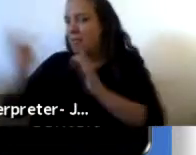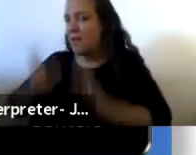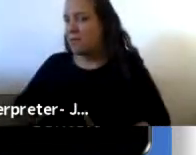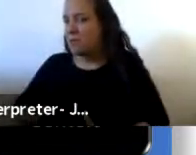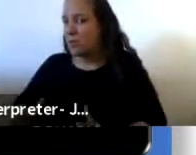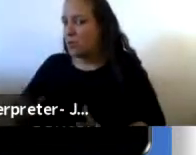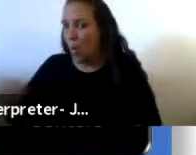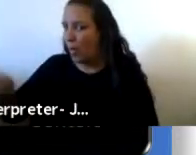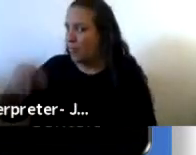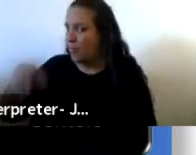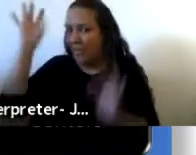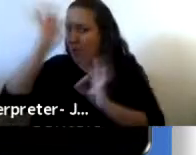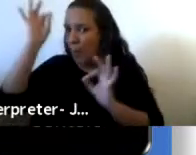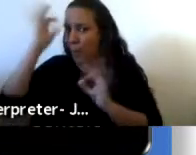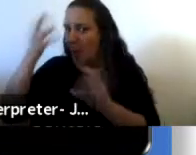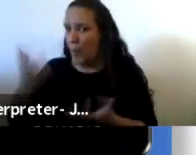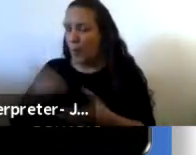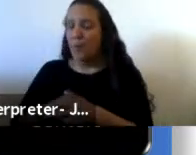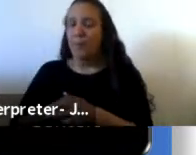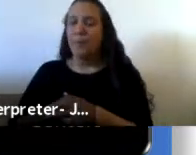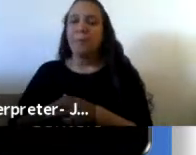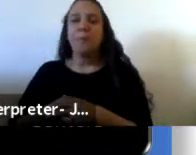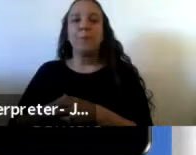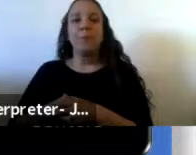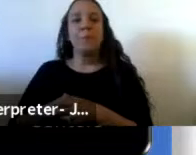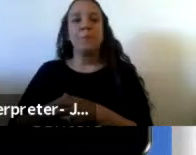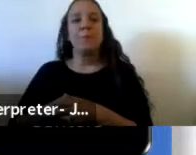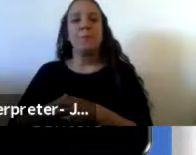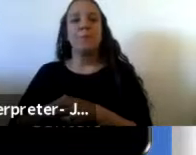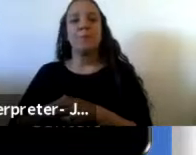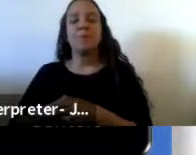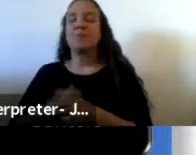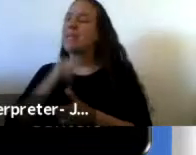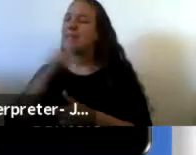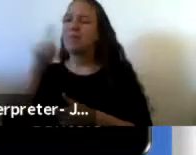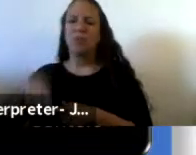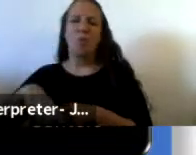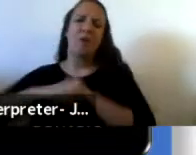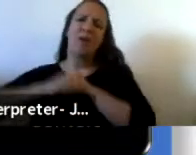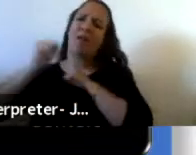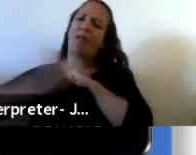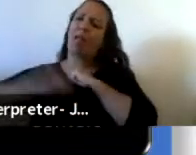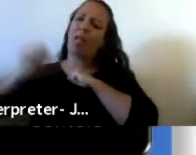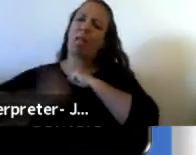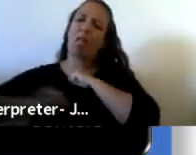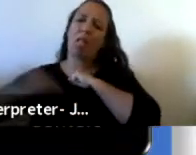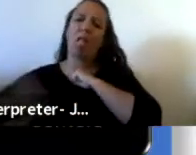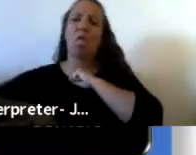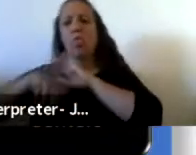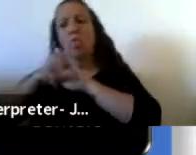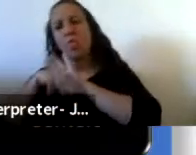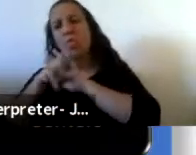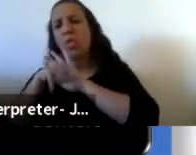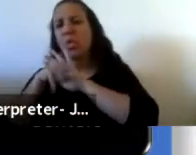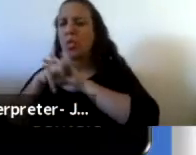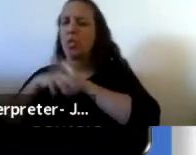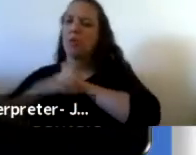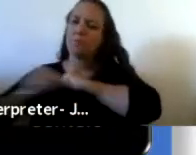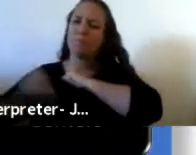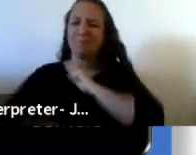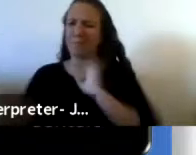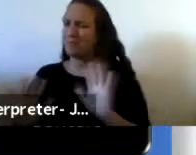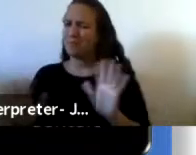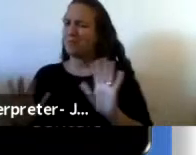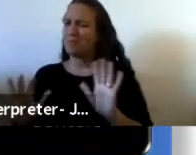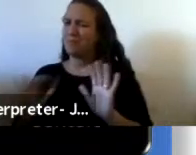what it is that you're doing. And right now, you don't have to do a long, extensive video of coming in and just talking and talking. You